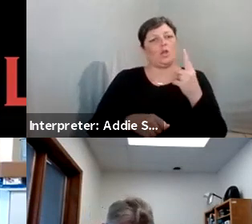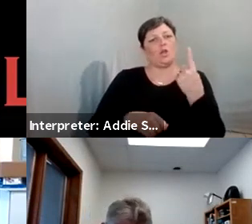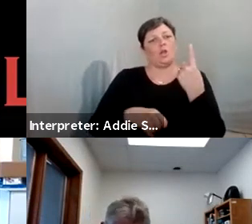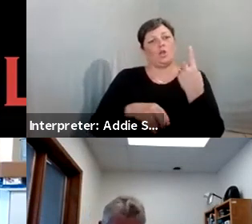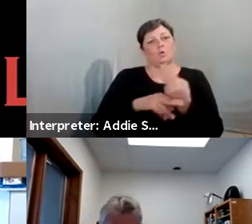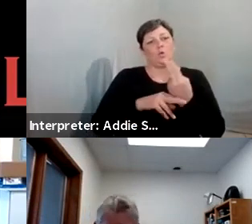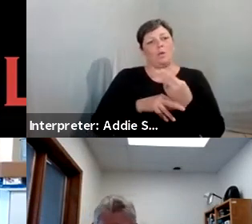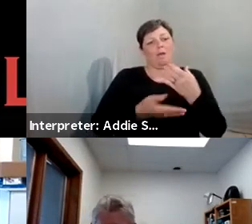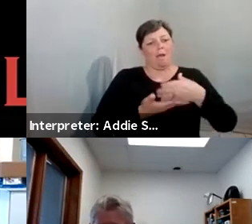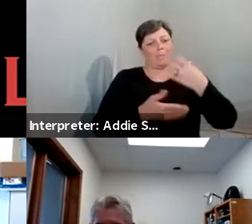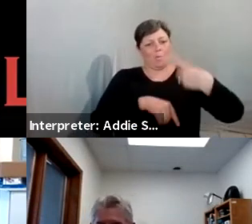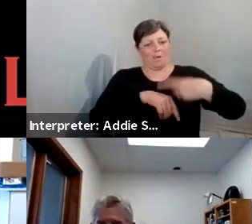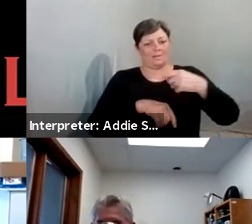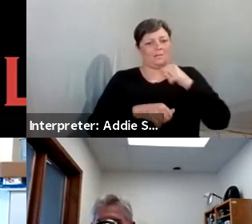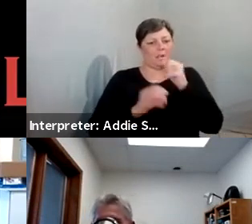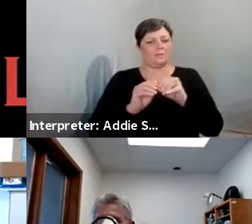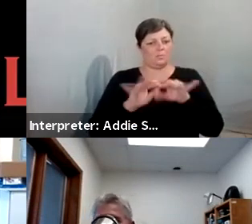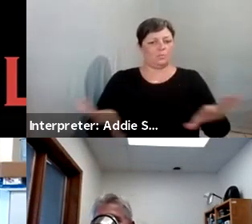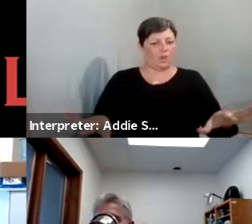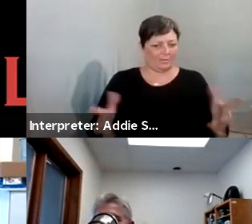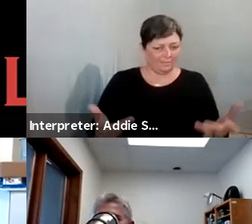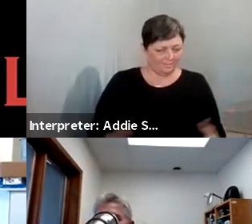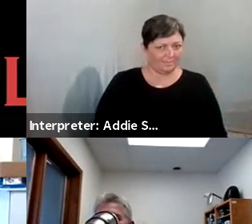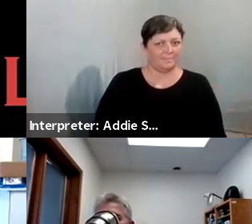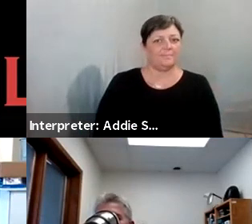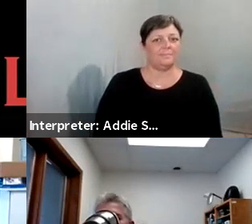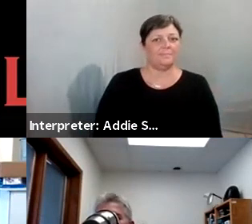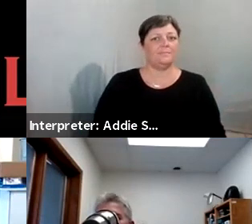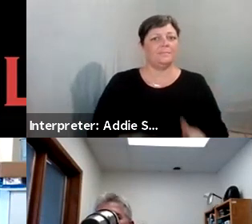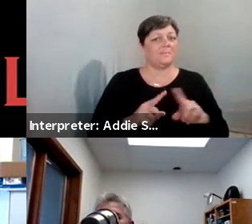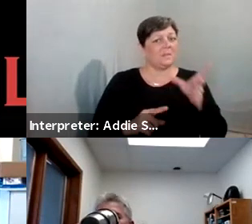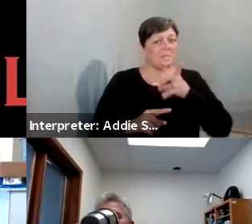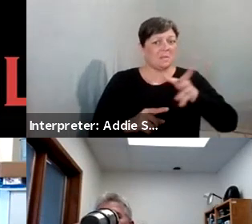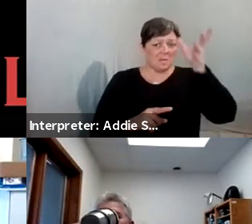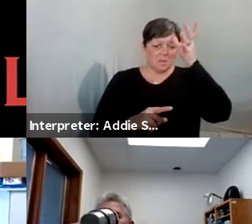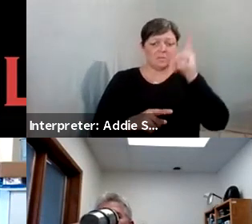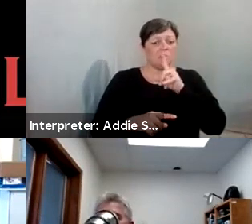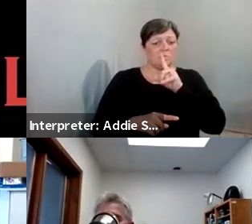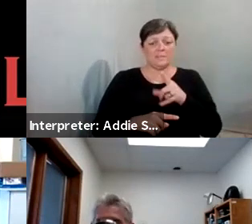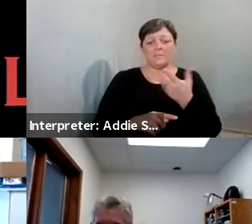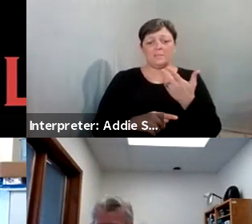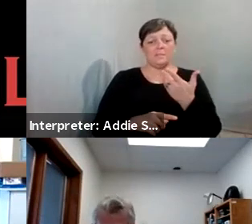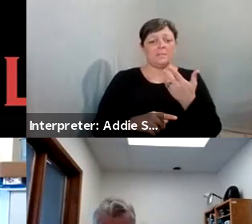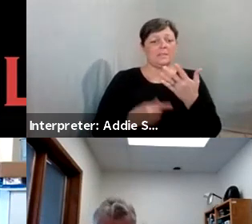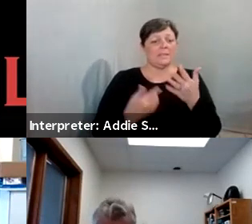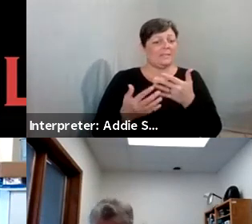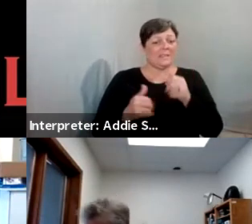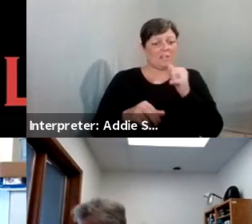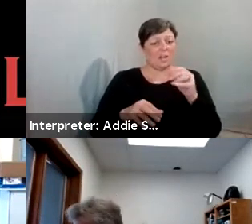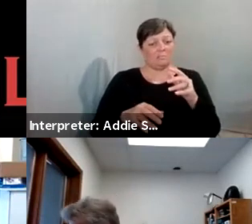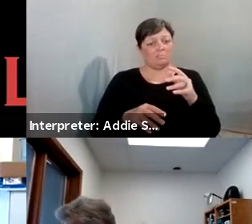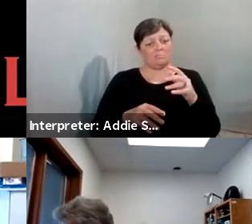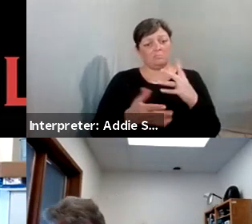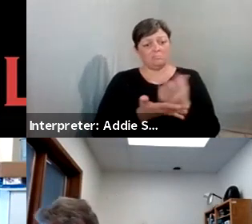time, so we don't spread anything. So, but the parents have really, you know, even if they don't use it, I think it takes a